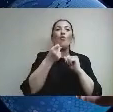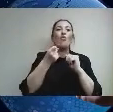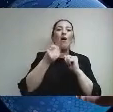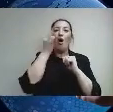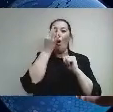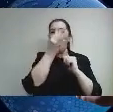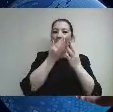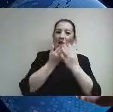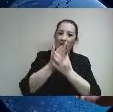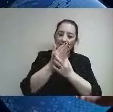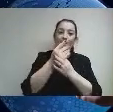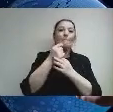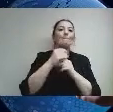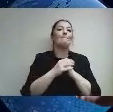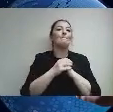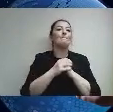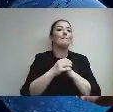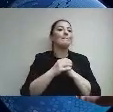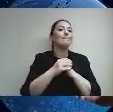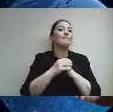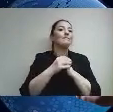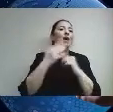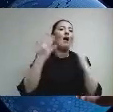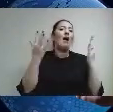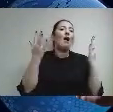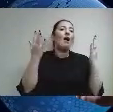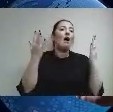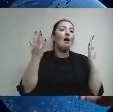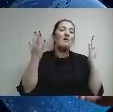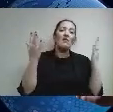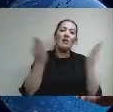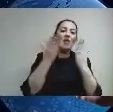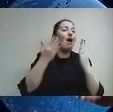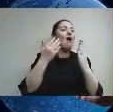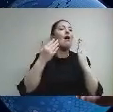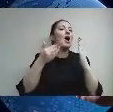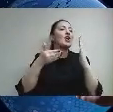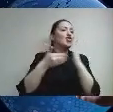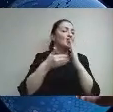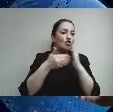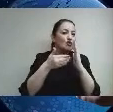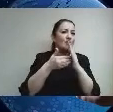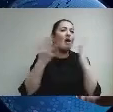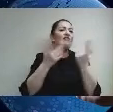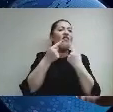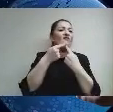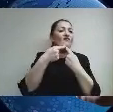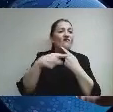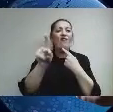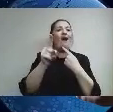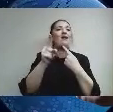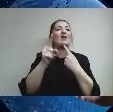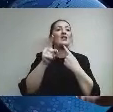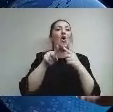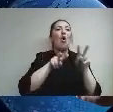they need different mechanisms than a traditional startup. Public